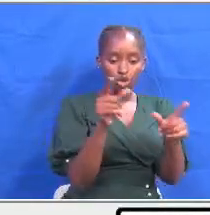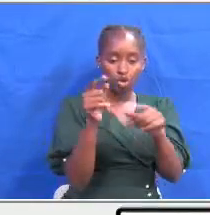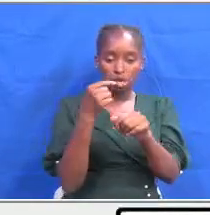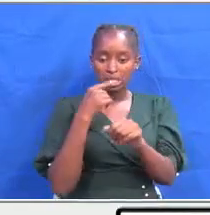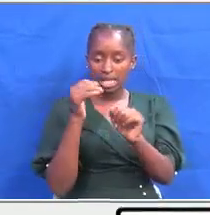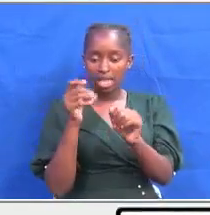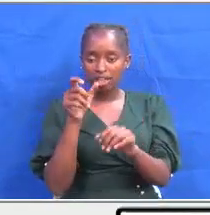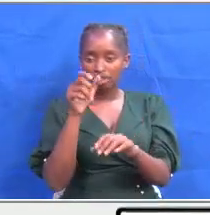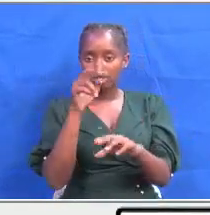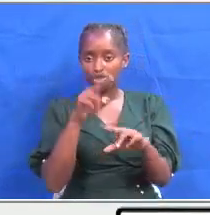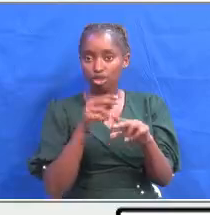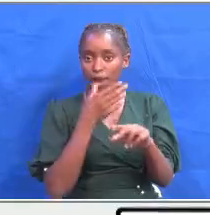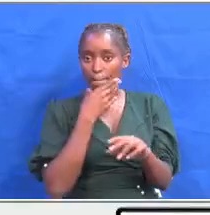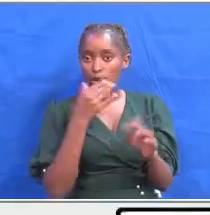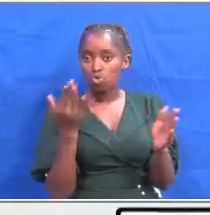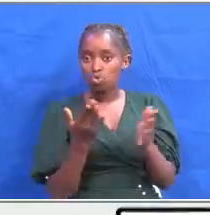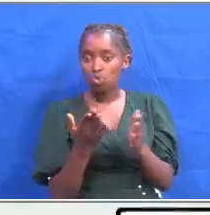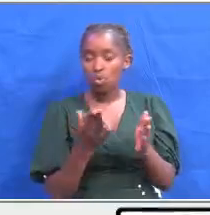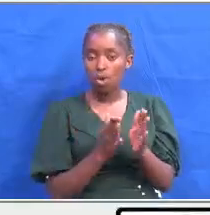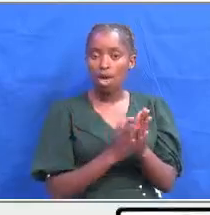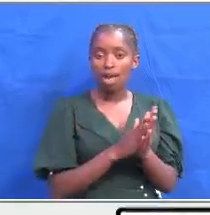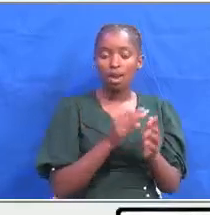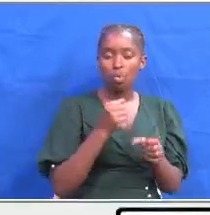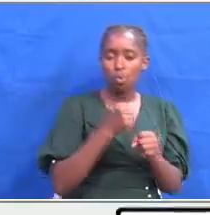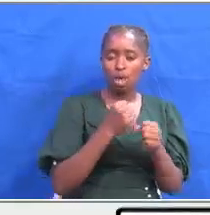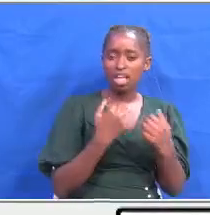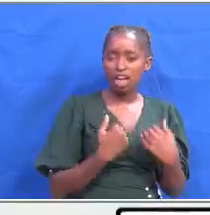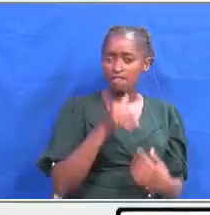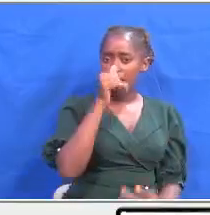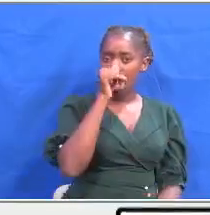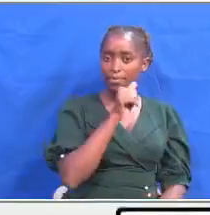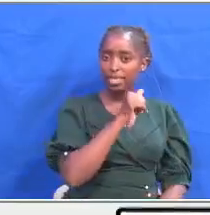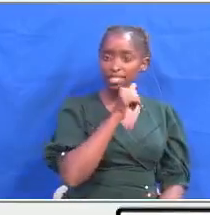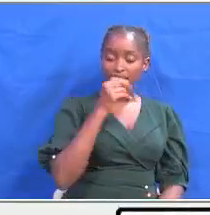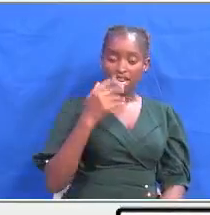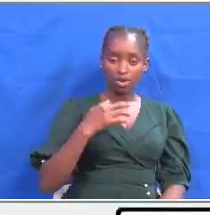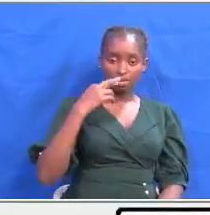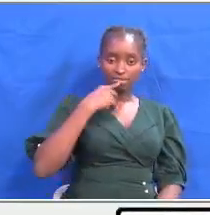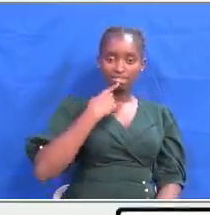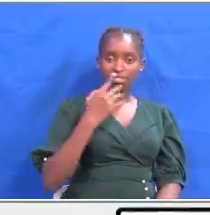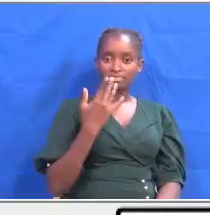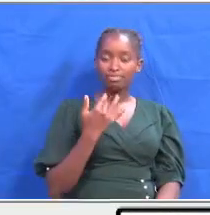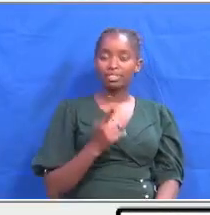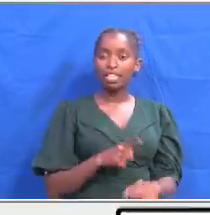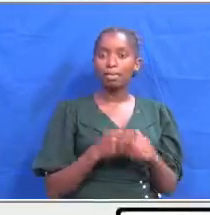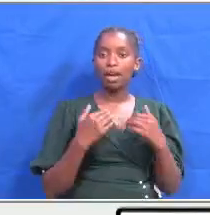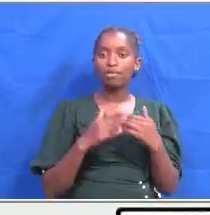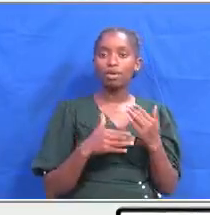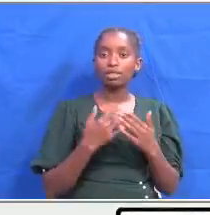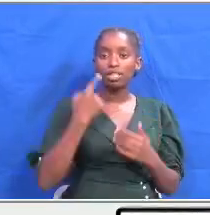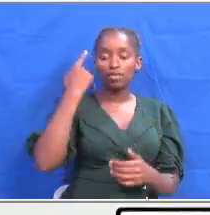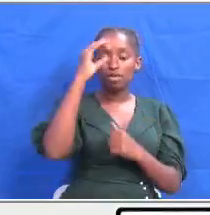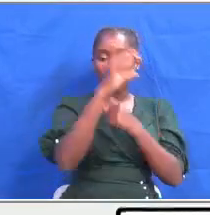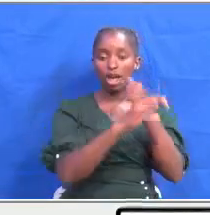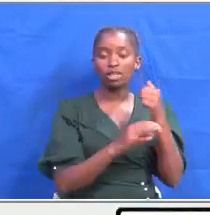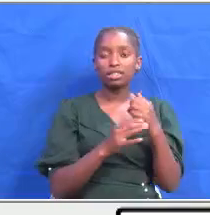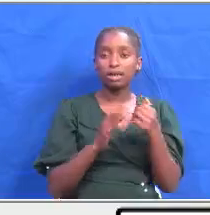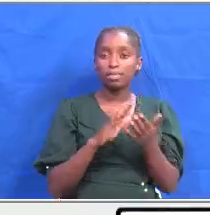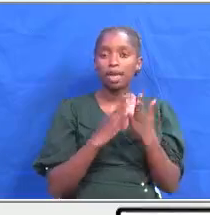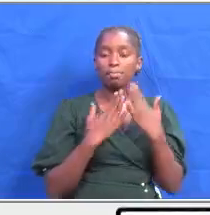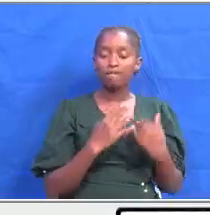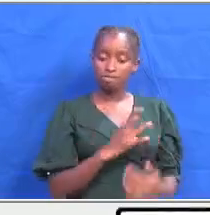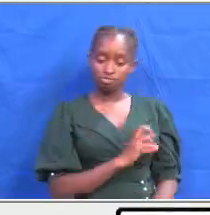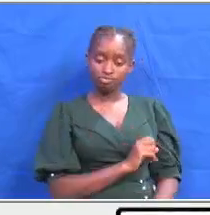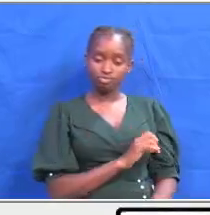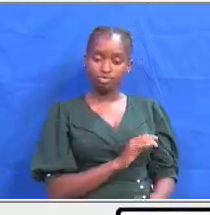chairman? Is there a functional IEBC? So that's why I'm saying, when you have a love for the country, you become tolerant, you move with the deal. And